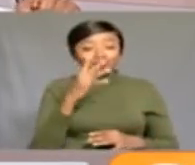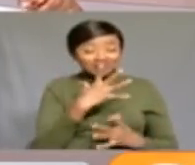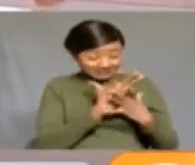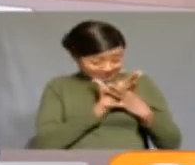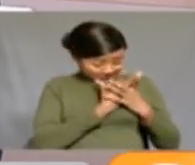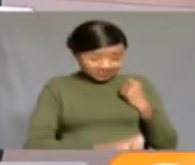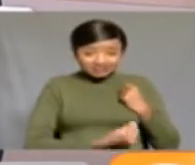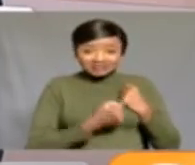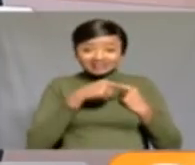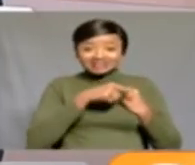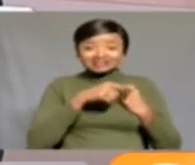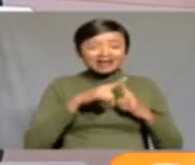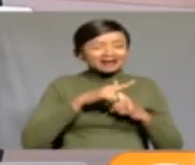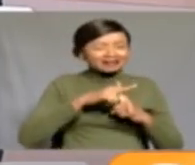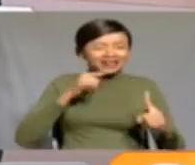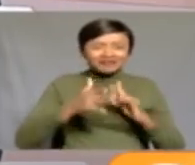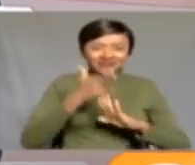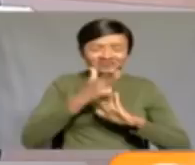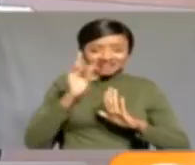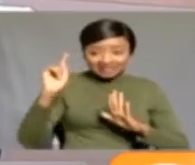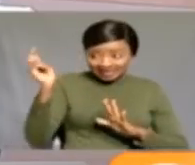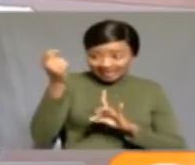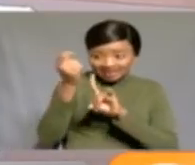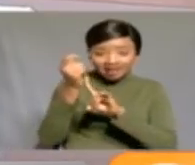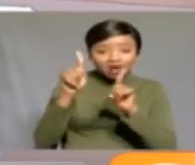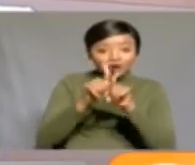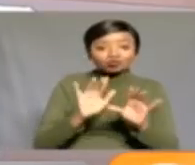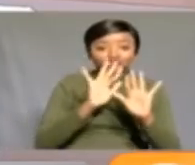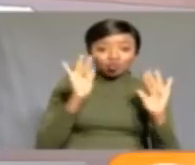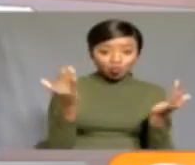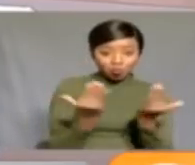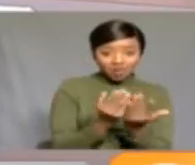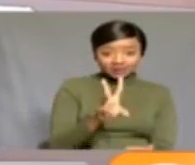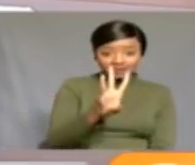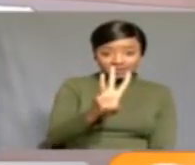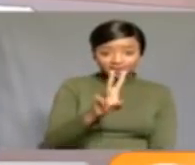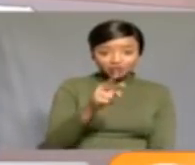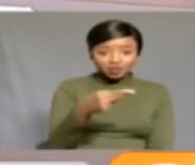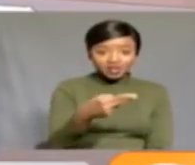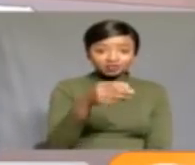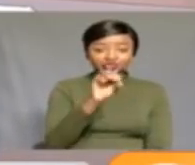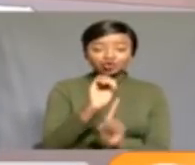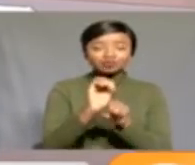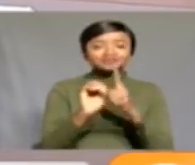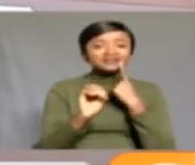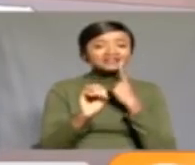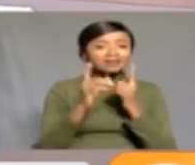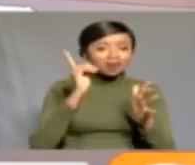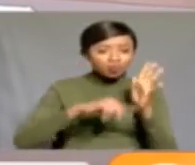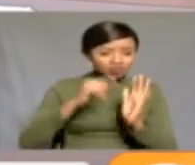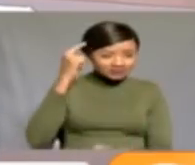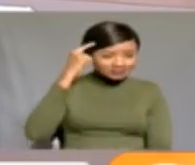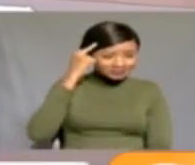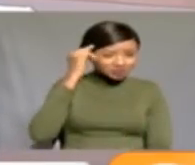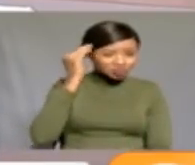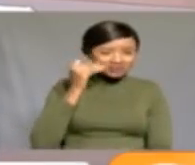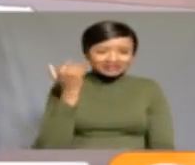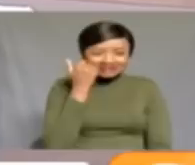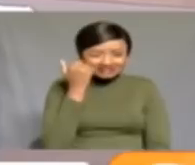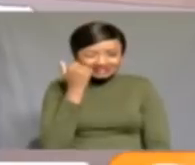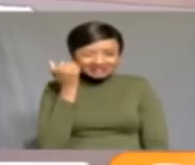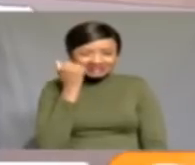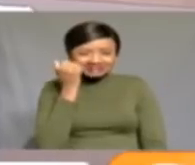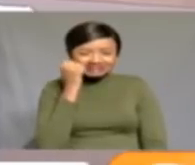diseases, not only in Kenya, but worldwide. According to the World Health Organization, mental illness can set in even at the age of